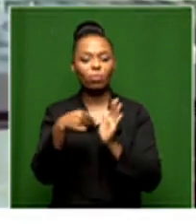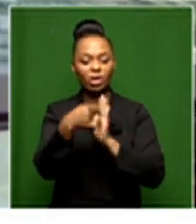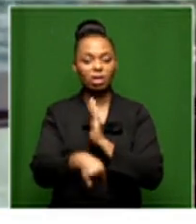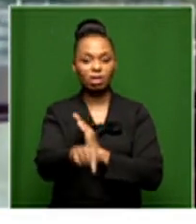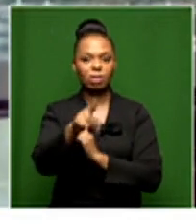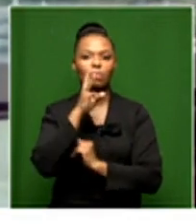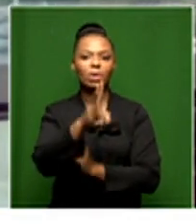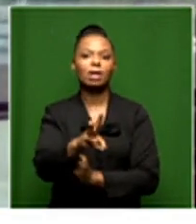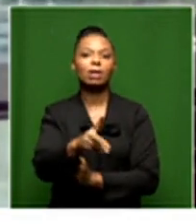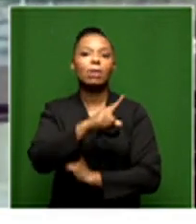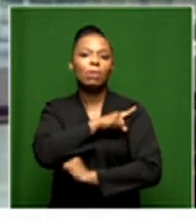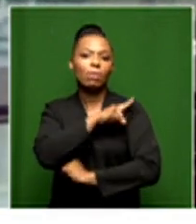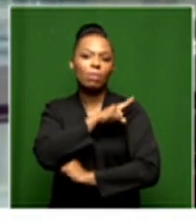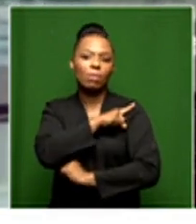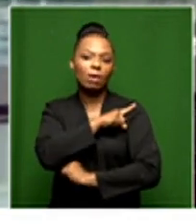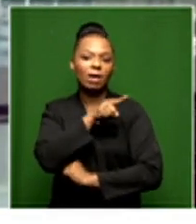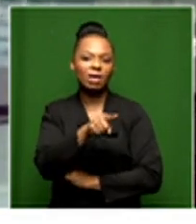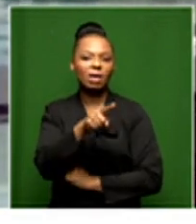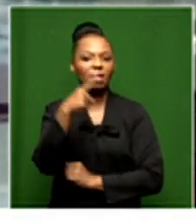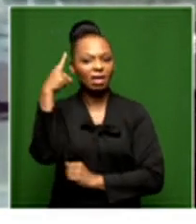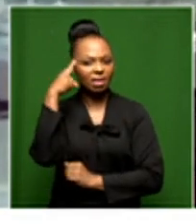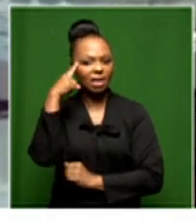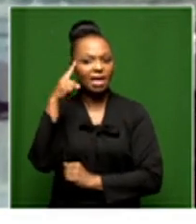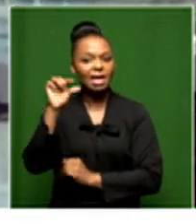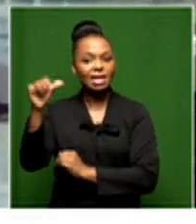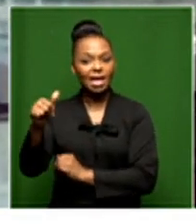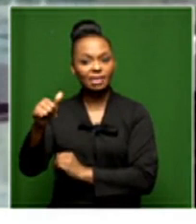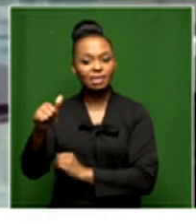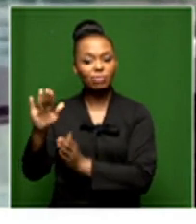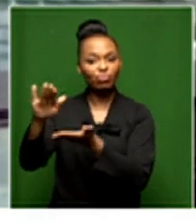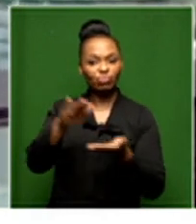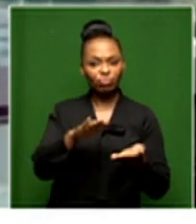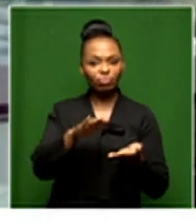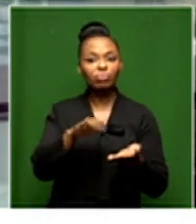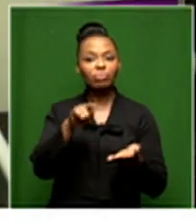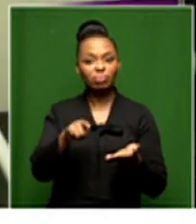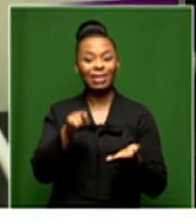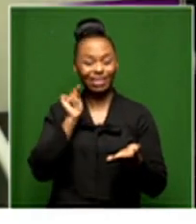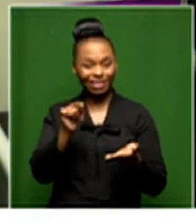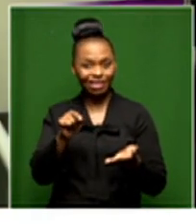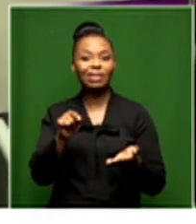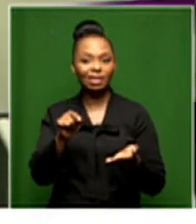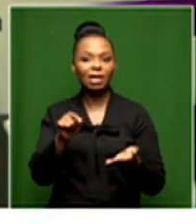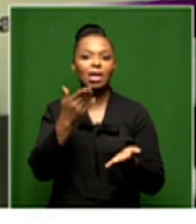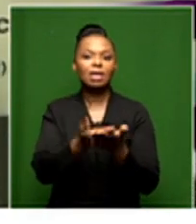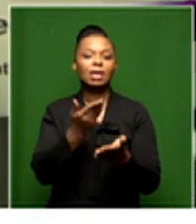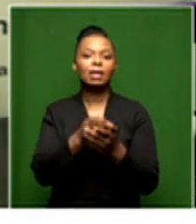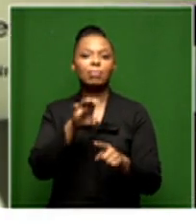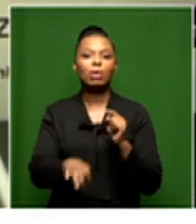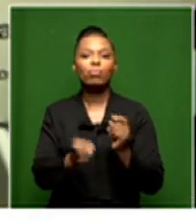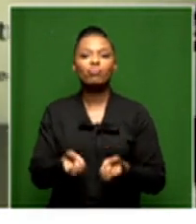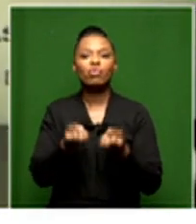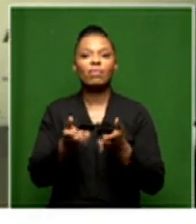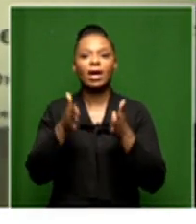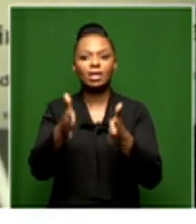that for the next shipments that are coming through, we would be able to find a provider that